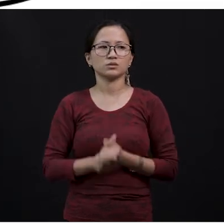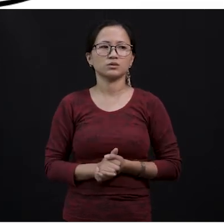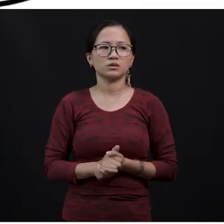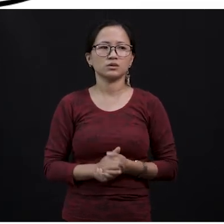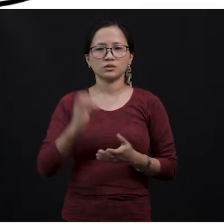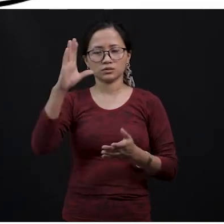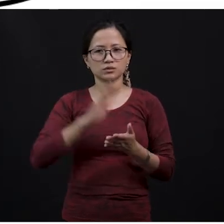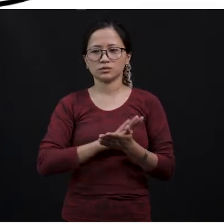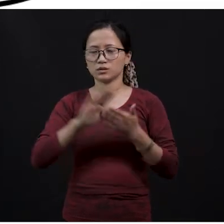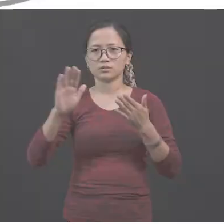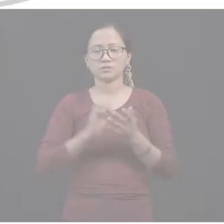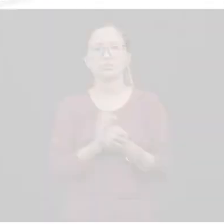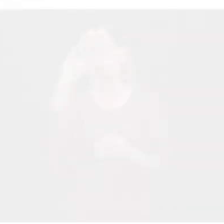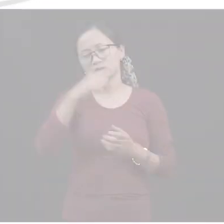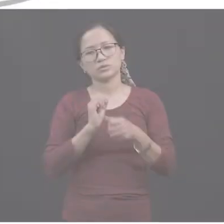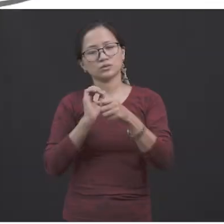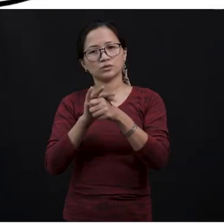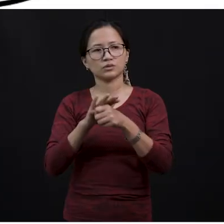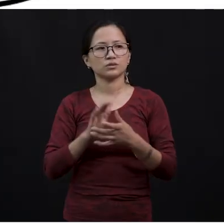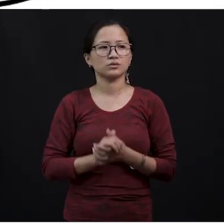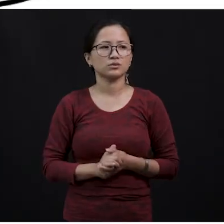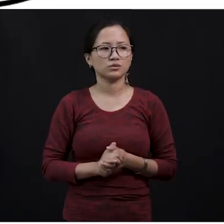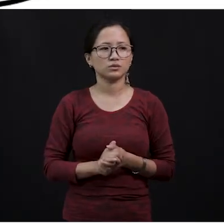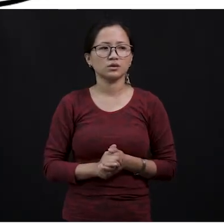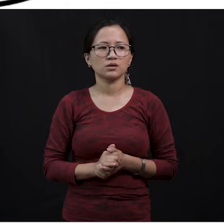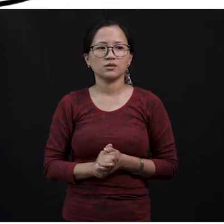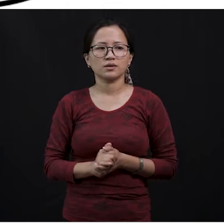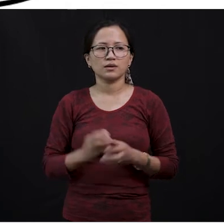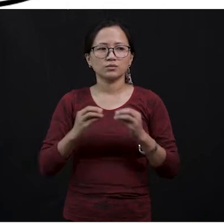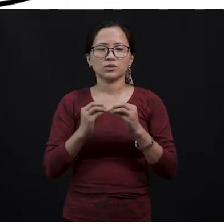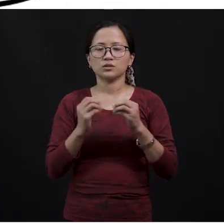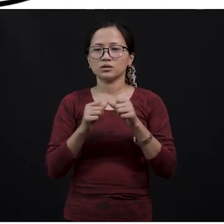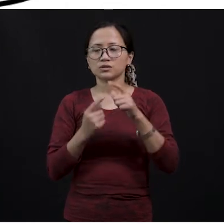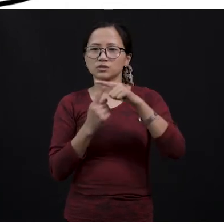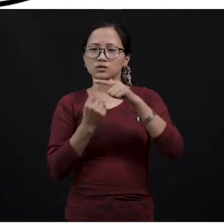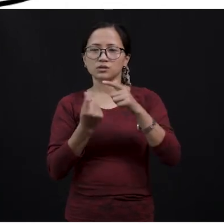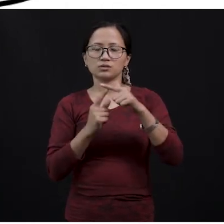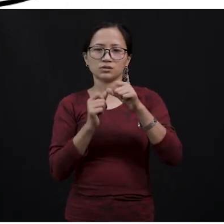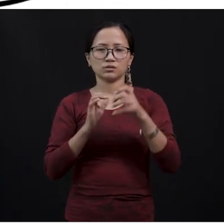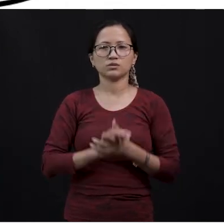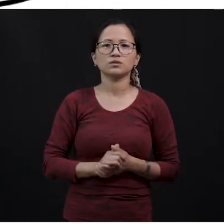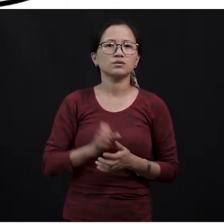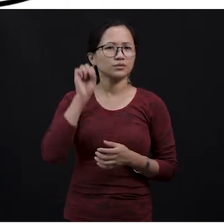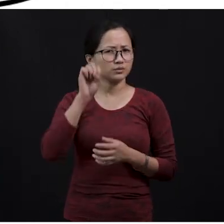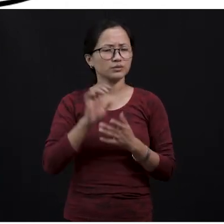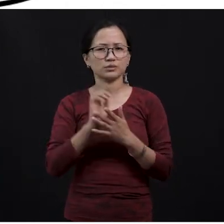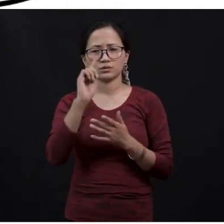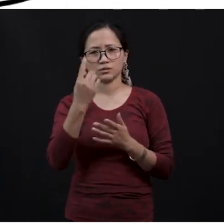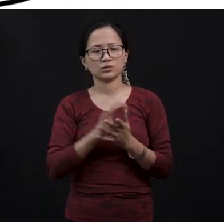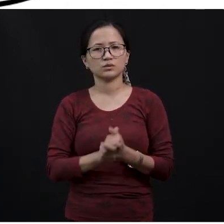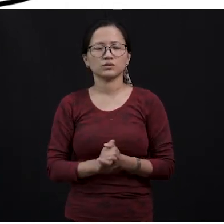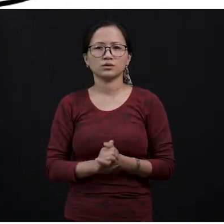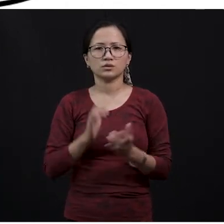okay, as an envoy, so as an ambassador. Now according to Battuta, what Battuta says is that he was the